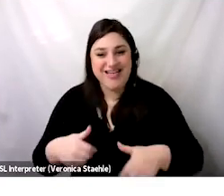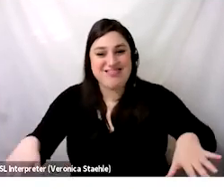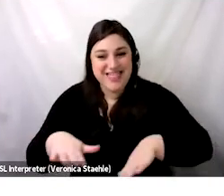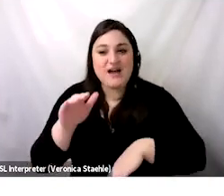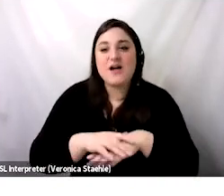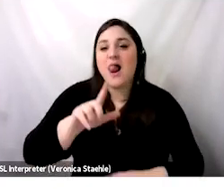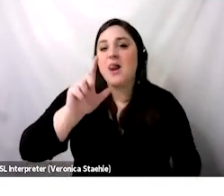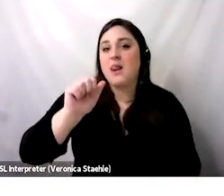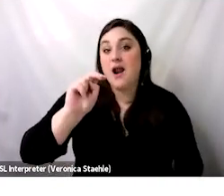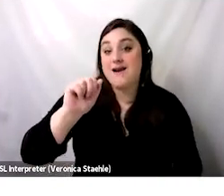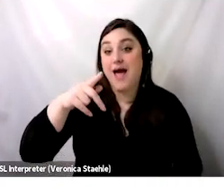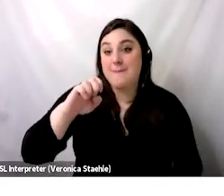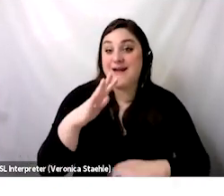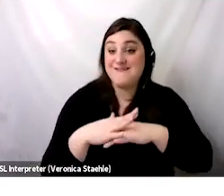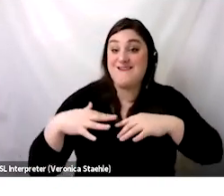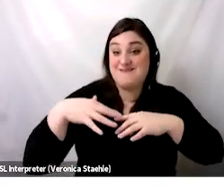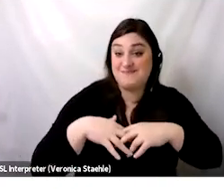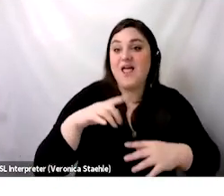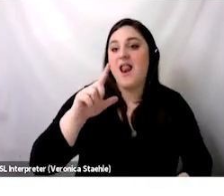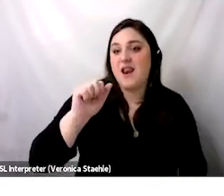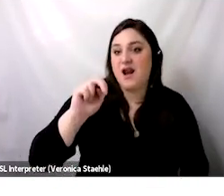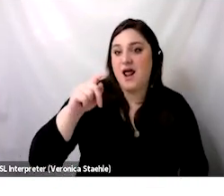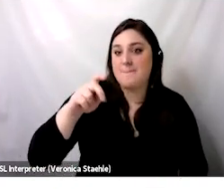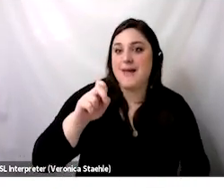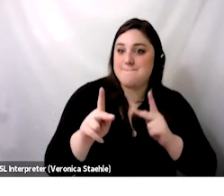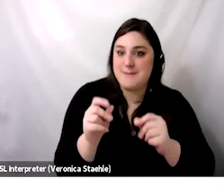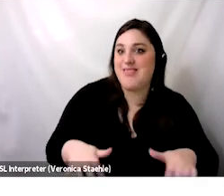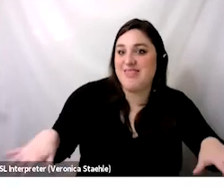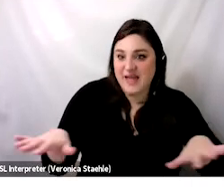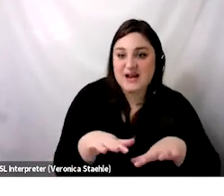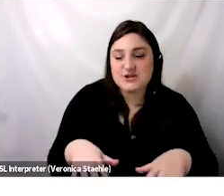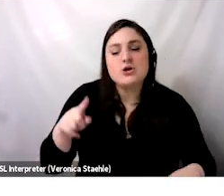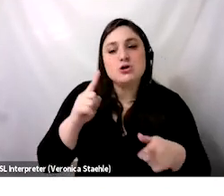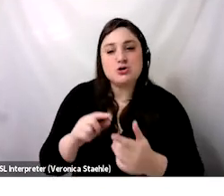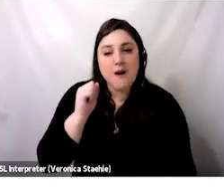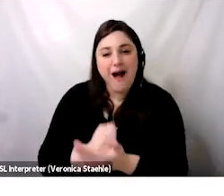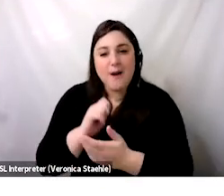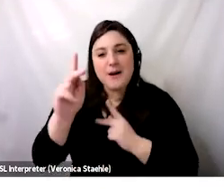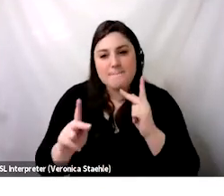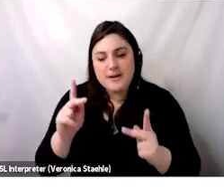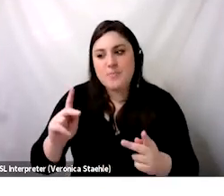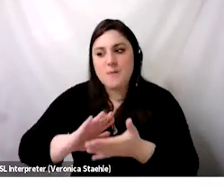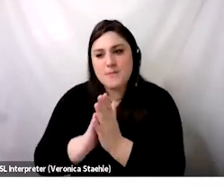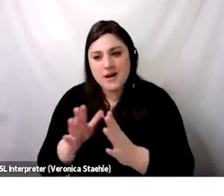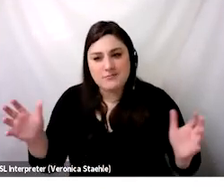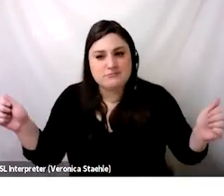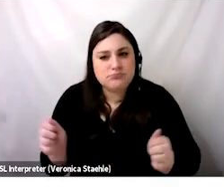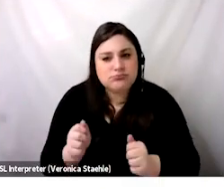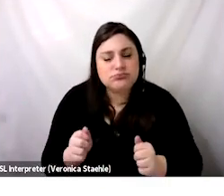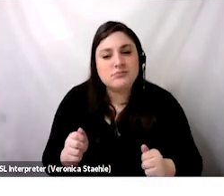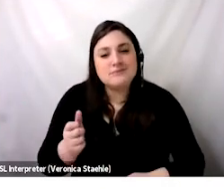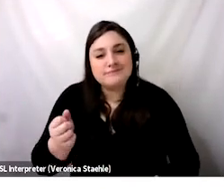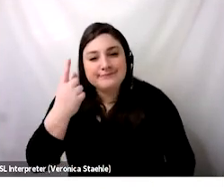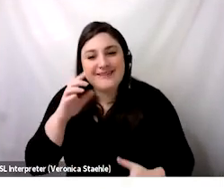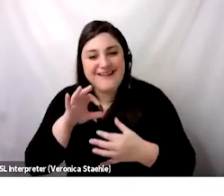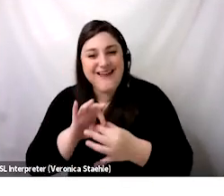and to get people to have one with the land and understand why, as farmers on Rising Root, why we grow our